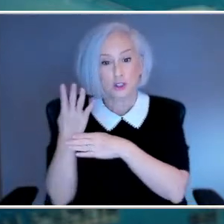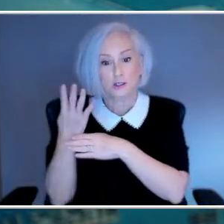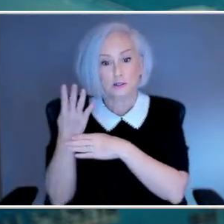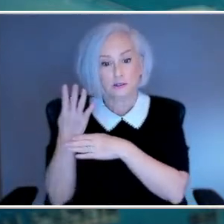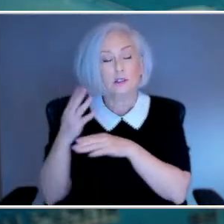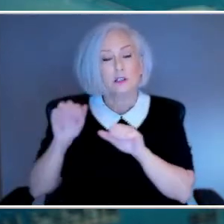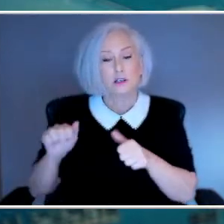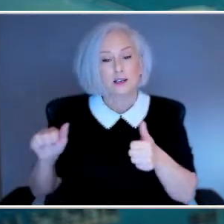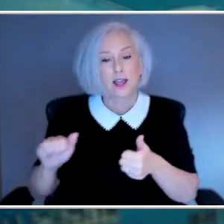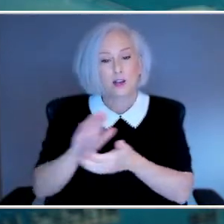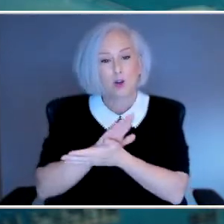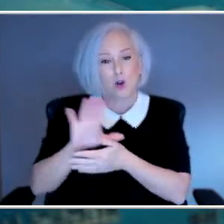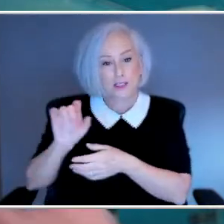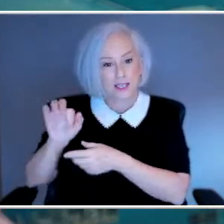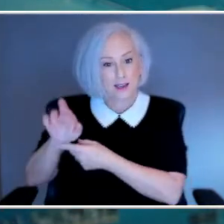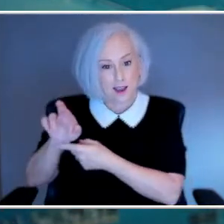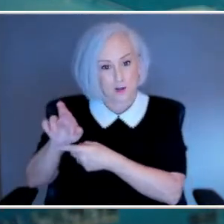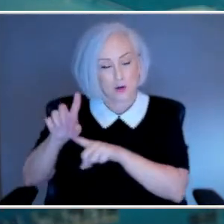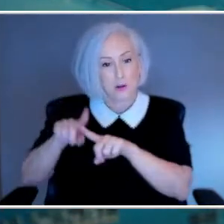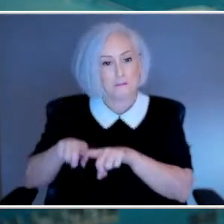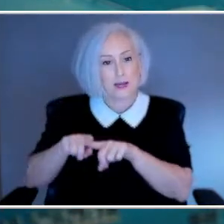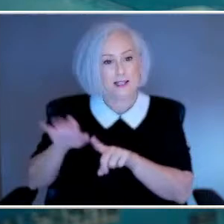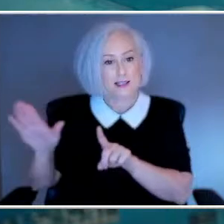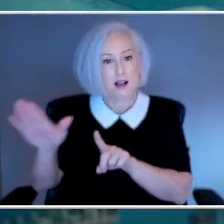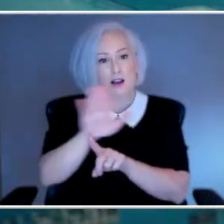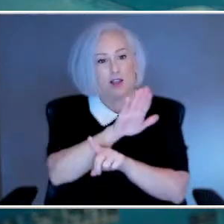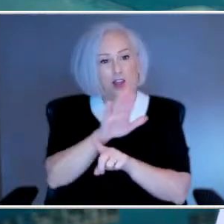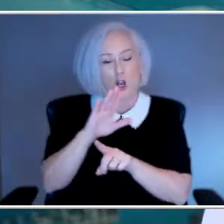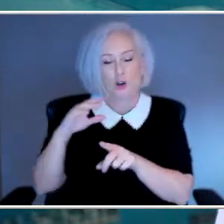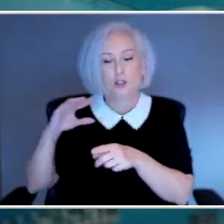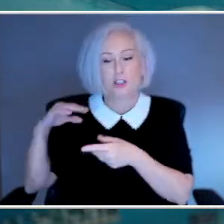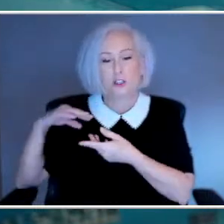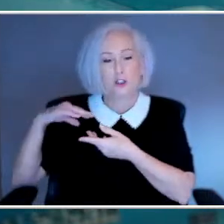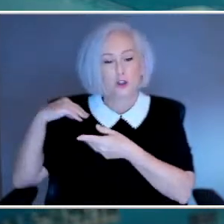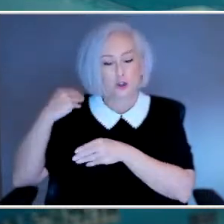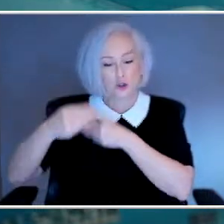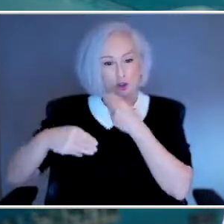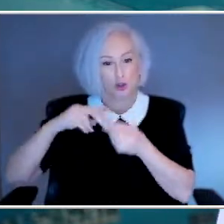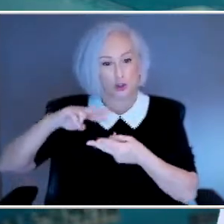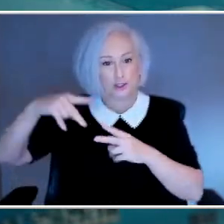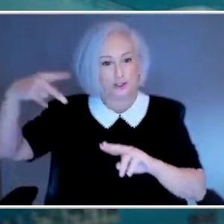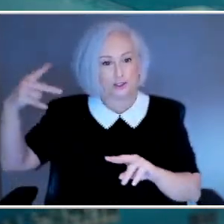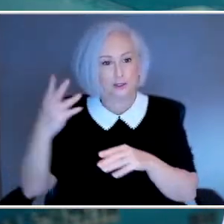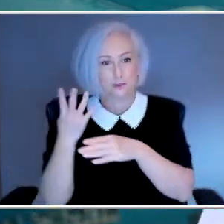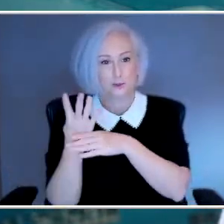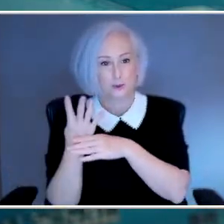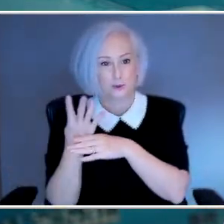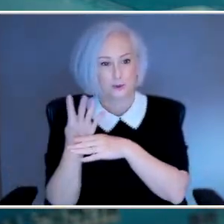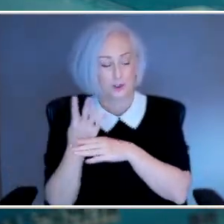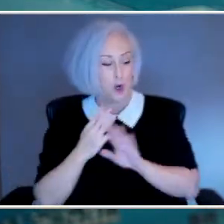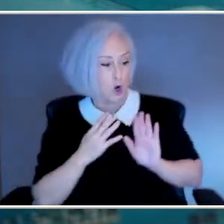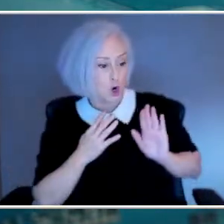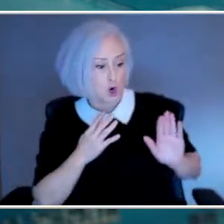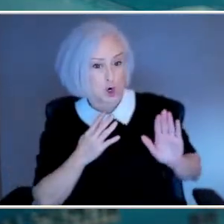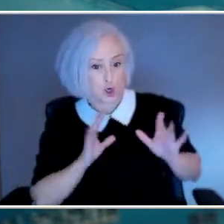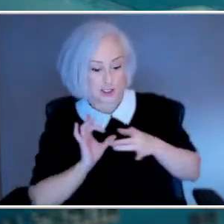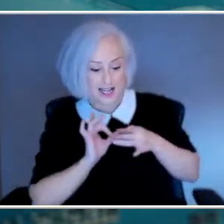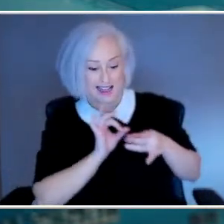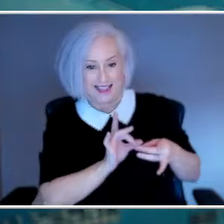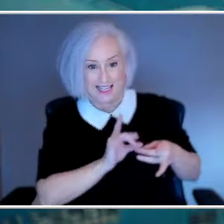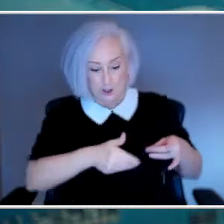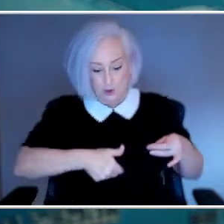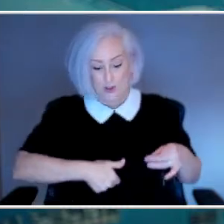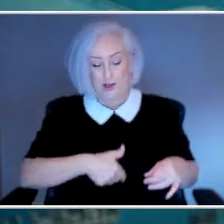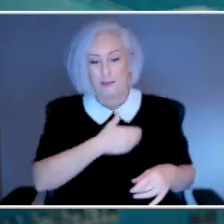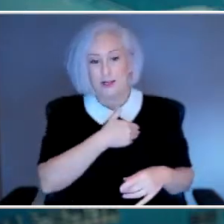types of cancer based on their particular gene. So the gene you have happens to be linked to stomach and breast cancer, but everyone's family history might be a little